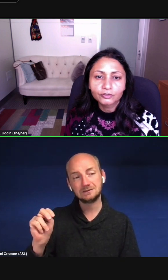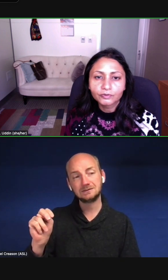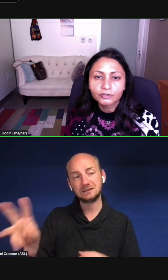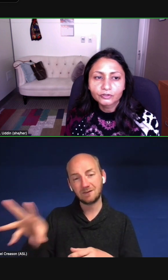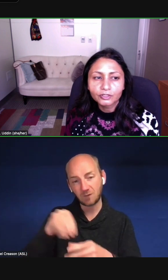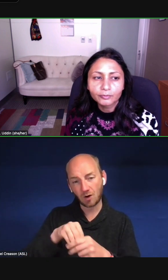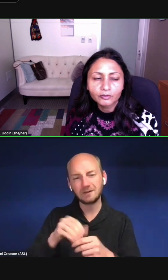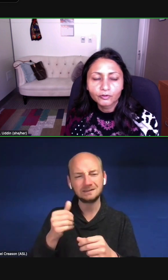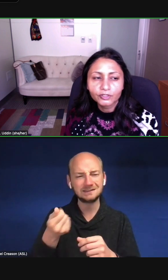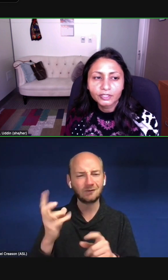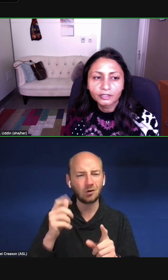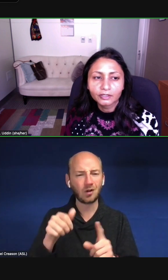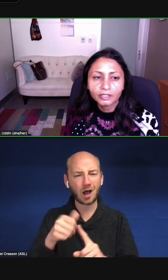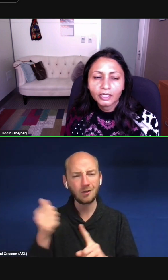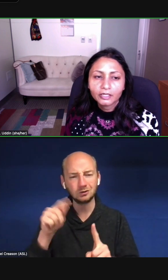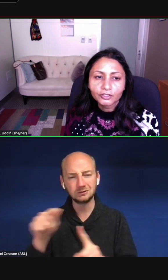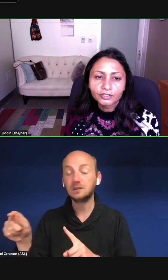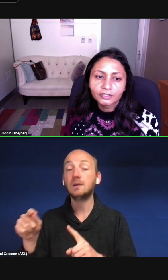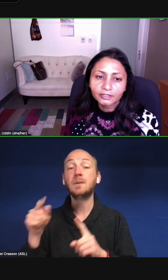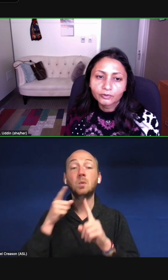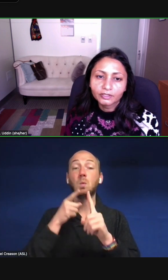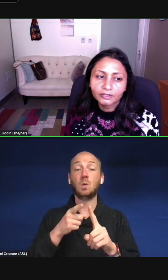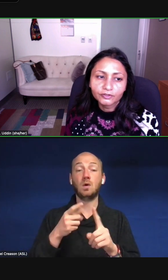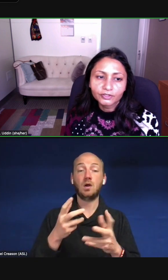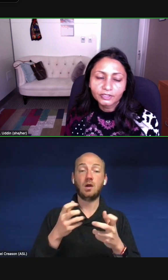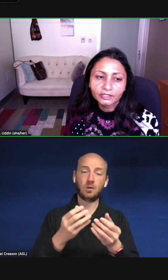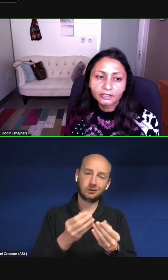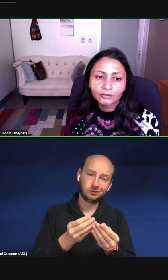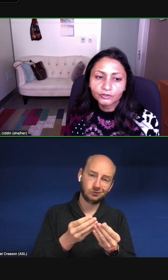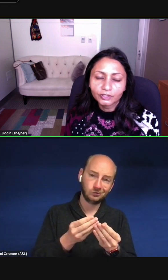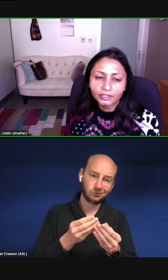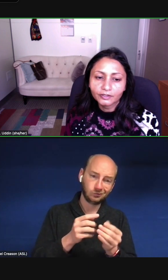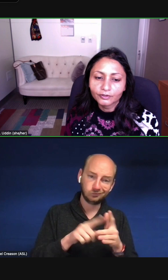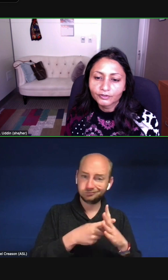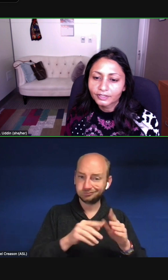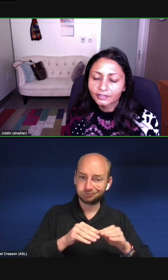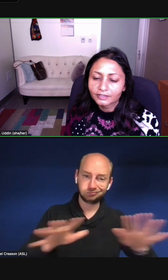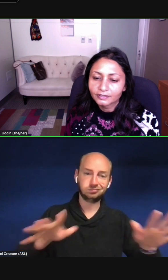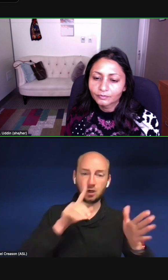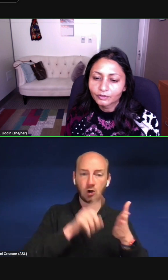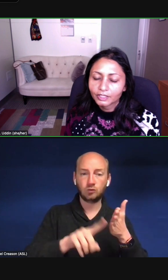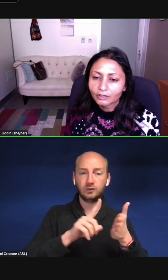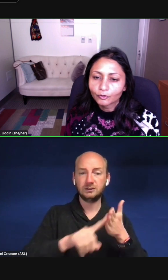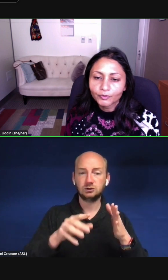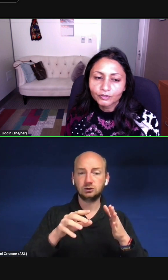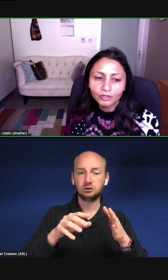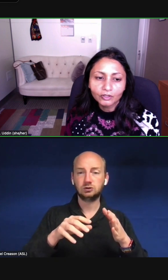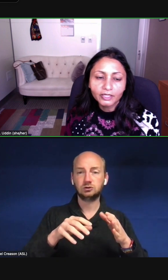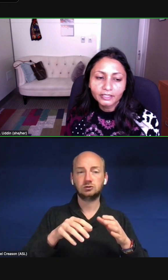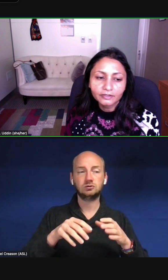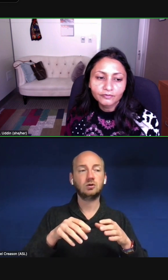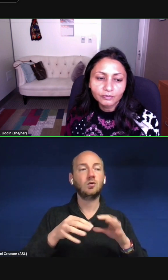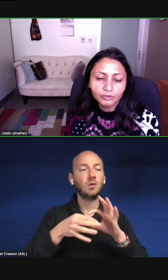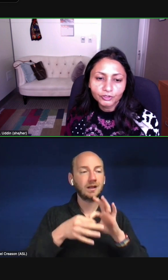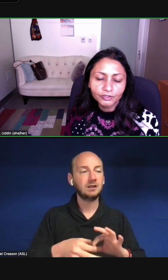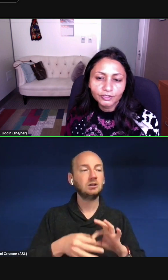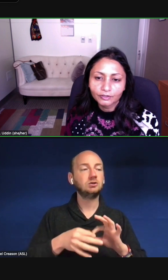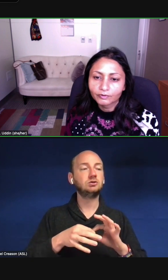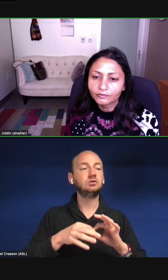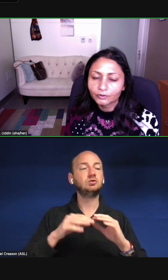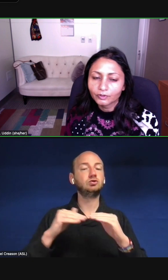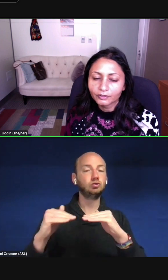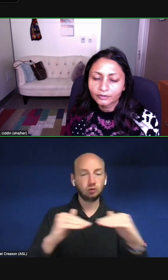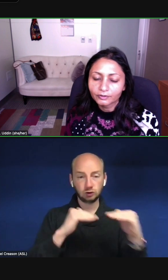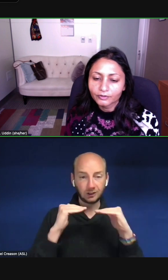to launch a research topic focusing on justice, equity, diversity, and inclusion in the neurosciences. And we're open to all kinds of